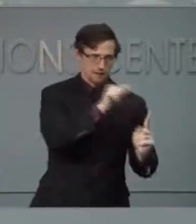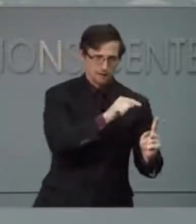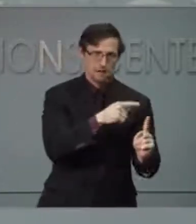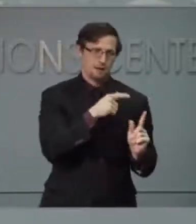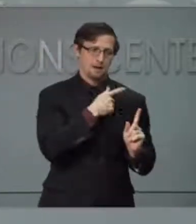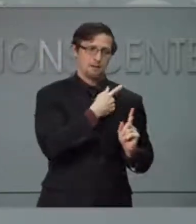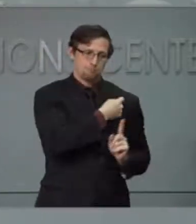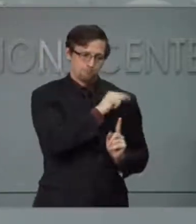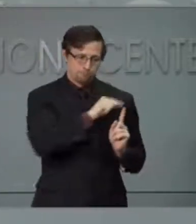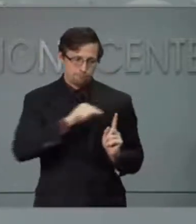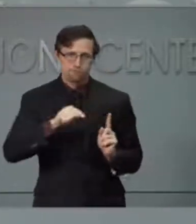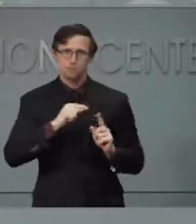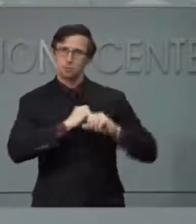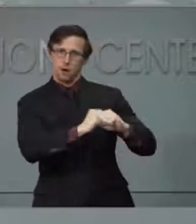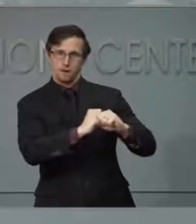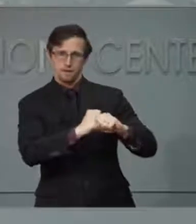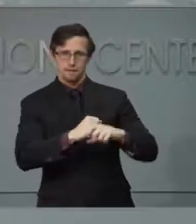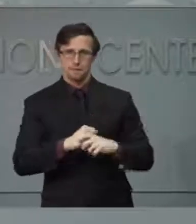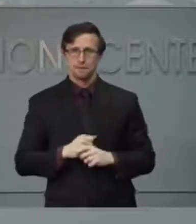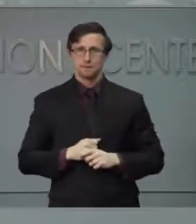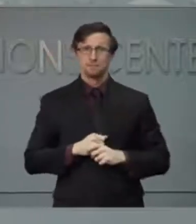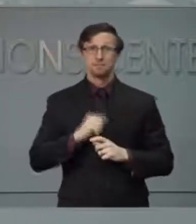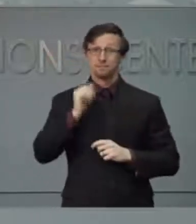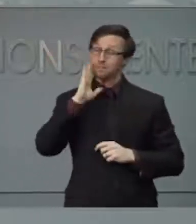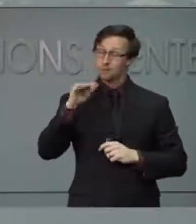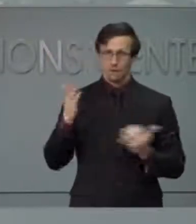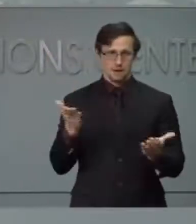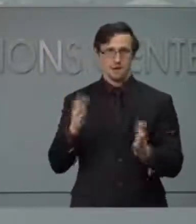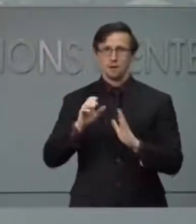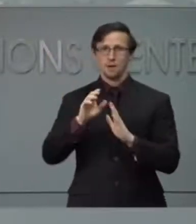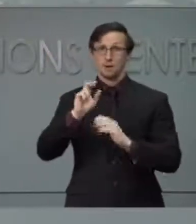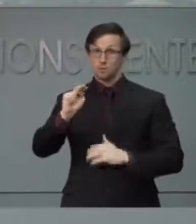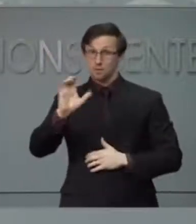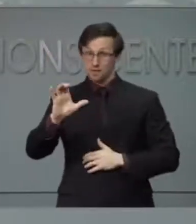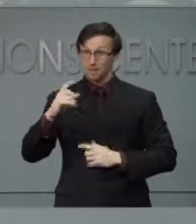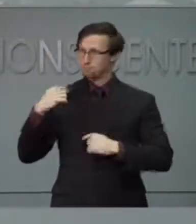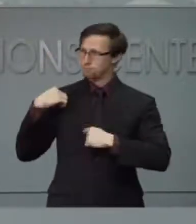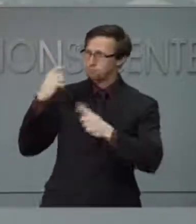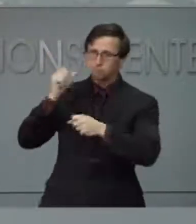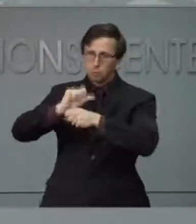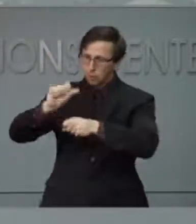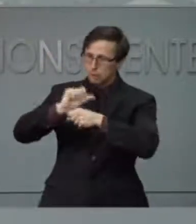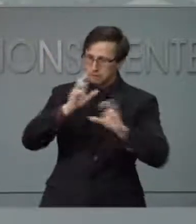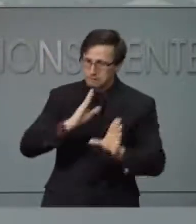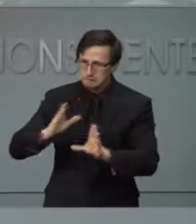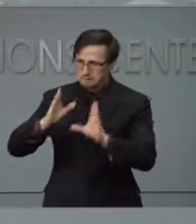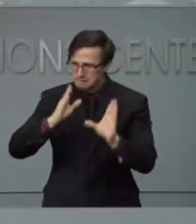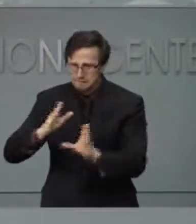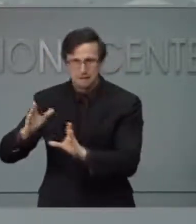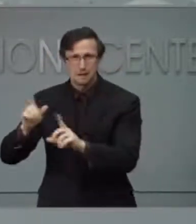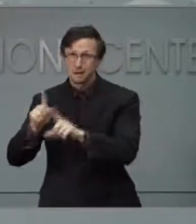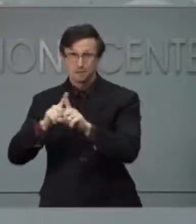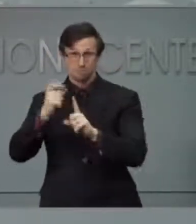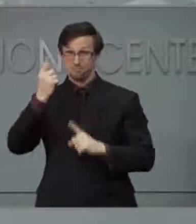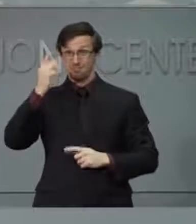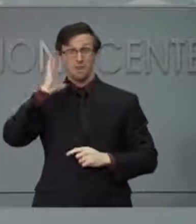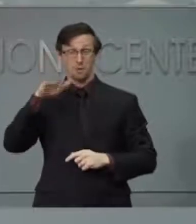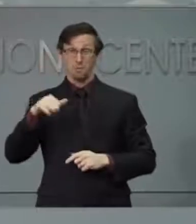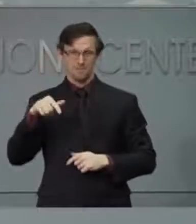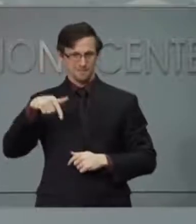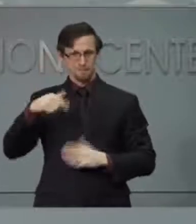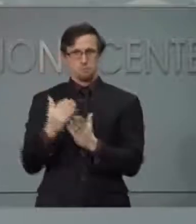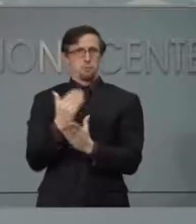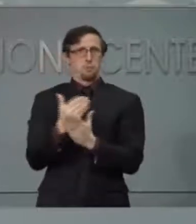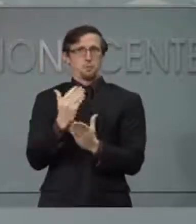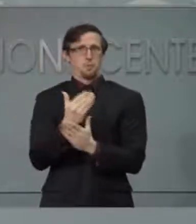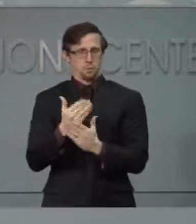hard at work preparing for this moment, but this is big. We know there will be bumps in the road administering a